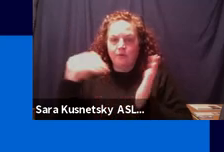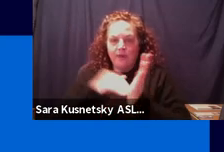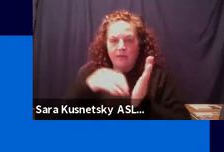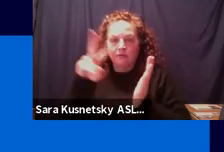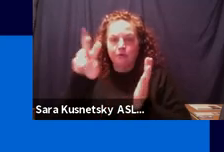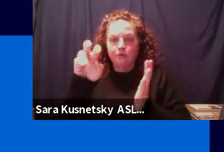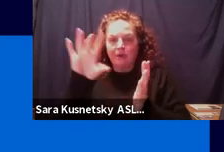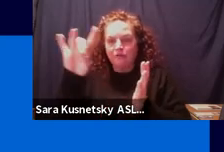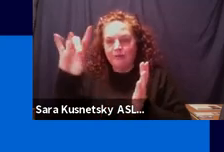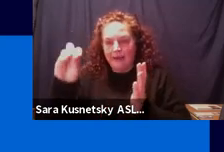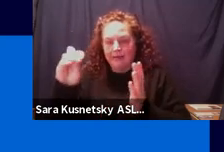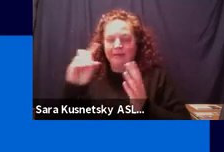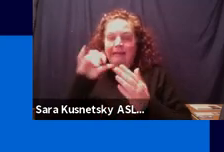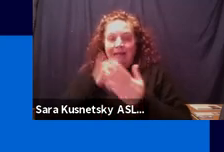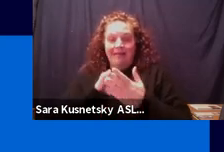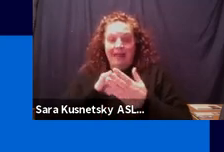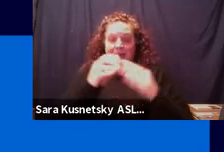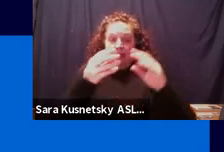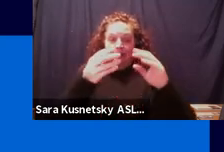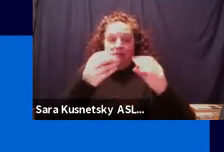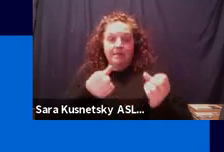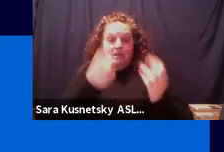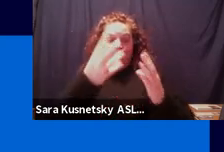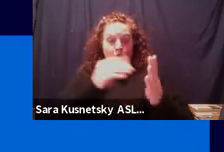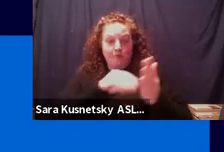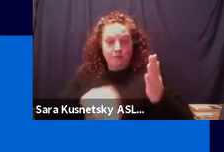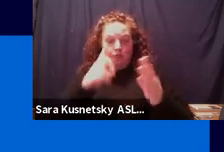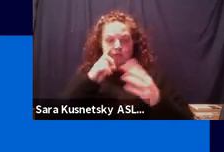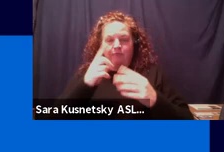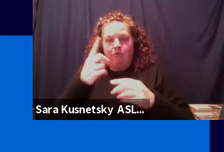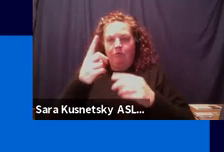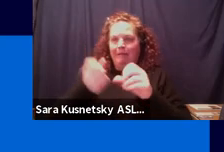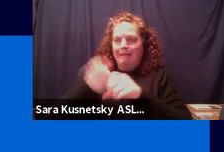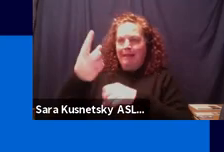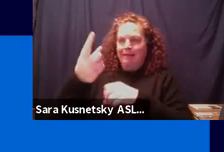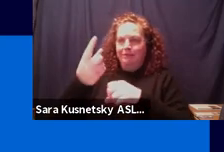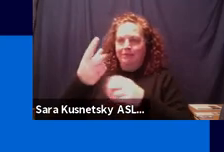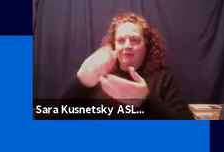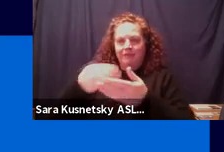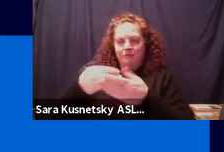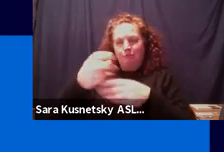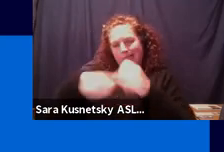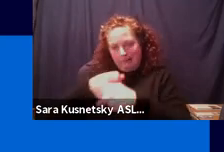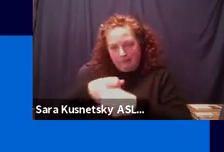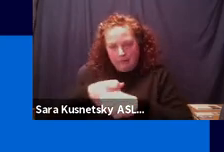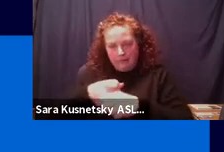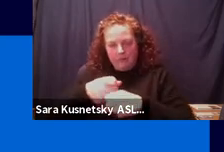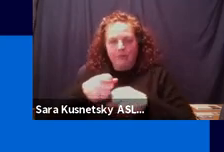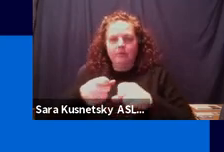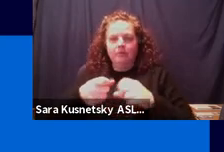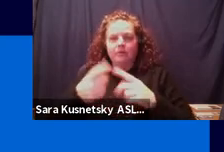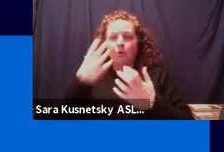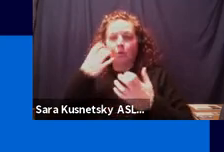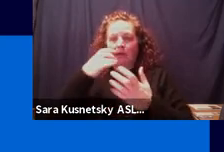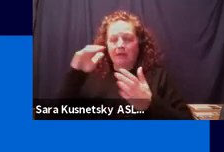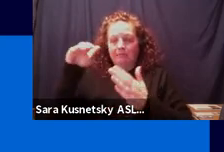our projected number of students for our next fiscal year. The fact that we are projecting a decline of 2,574